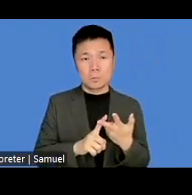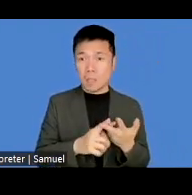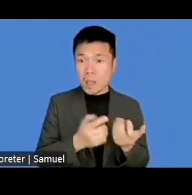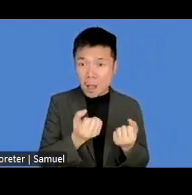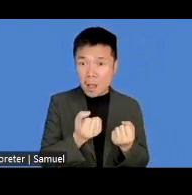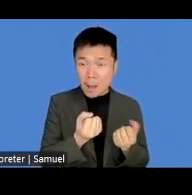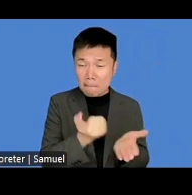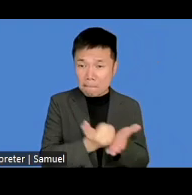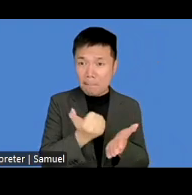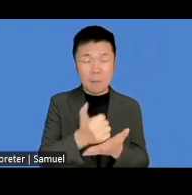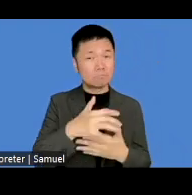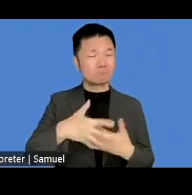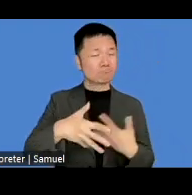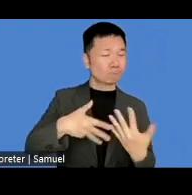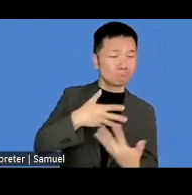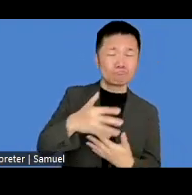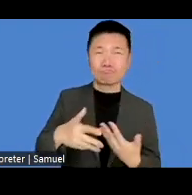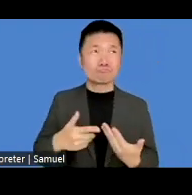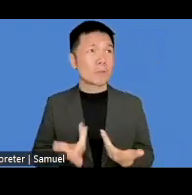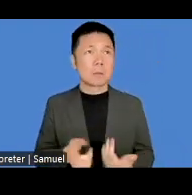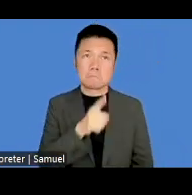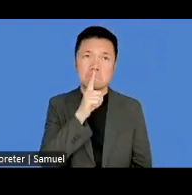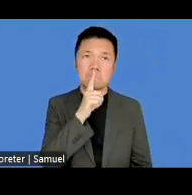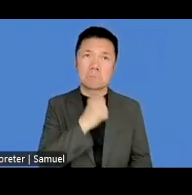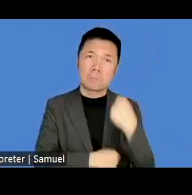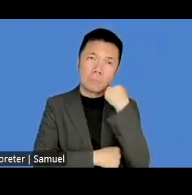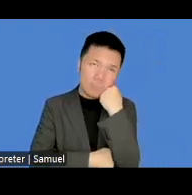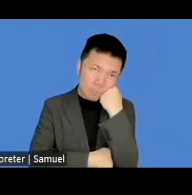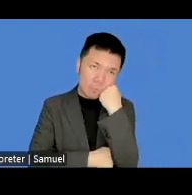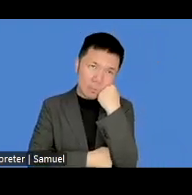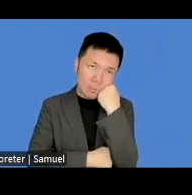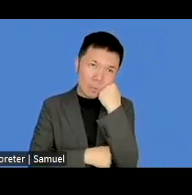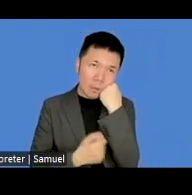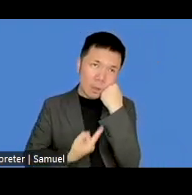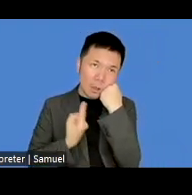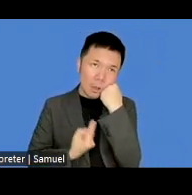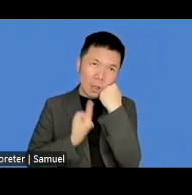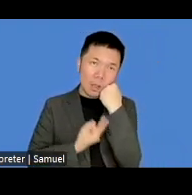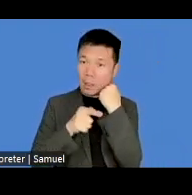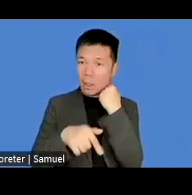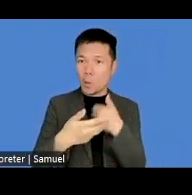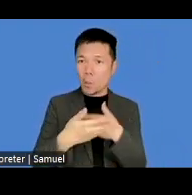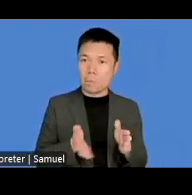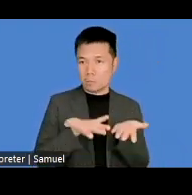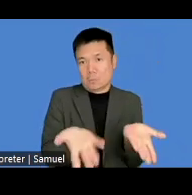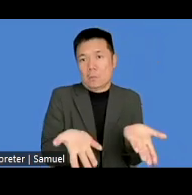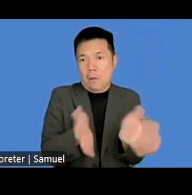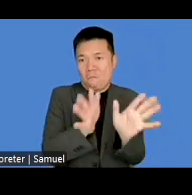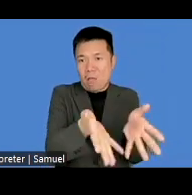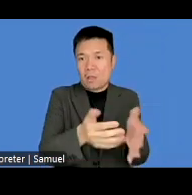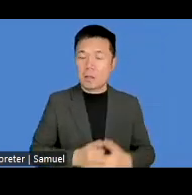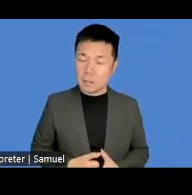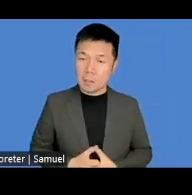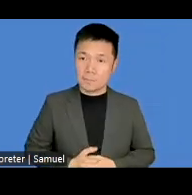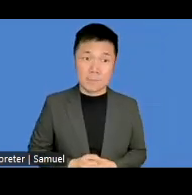activities that allows them to develop themselves in a better way. So in these institutions, we also see how people